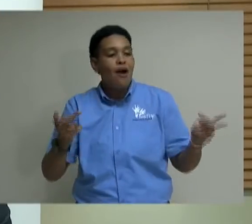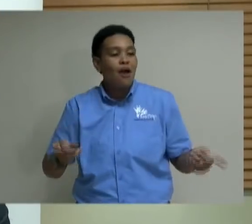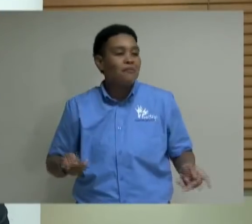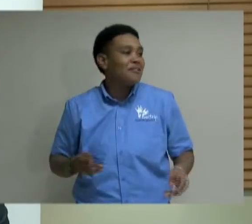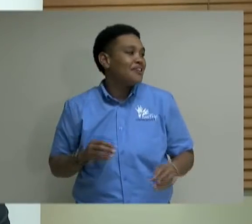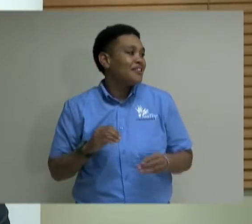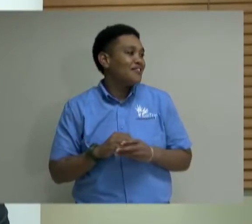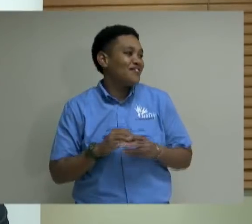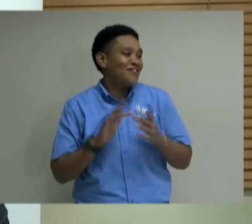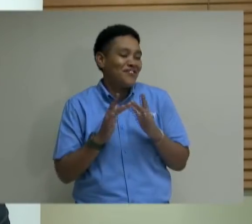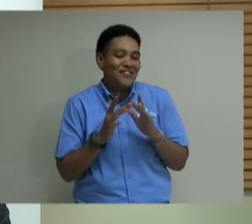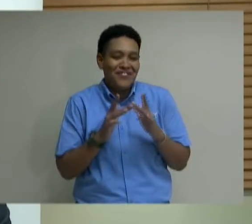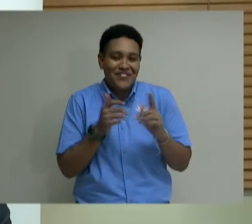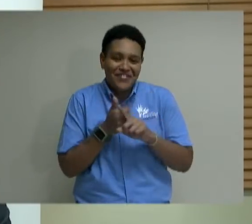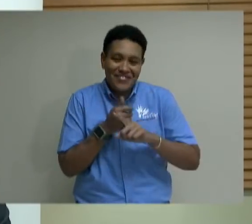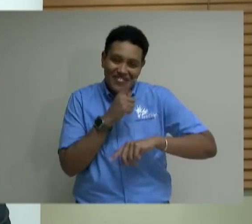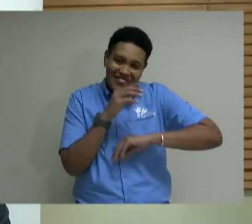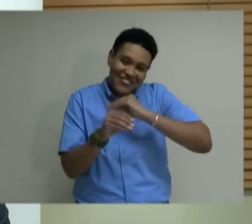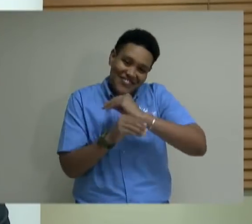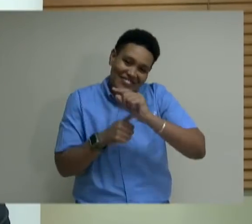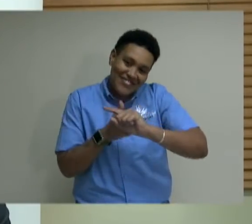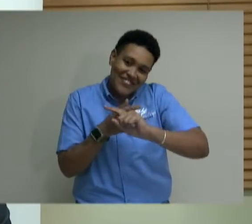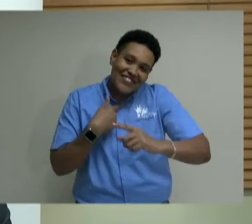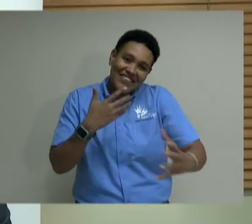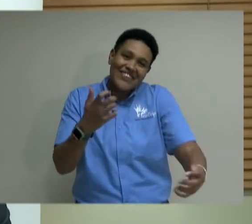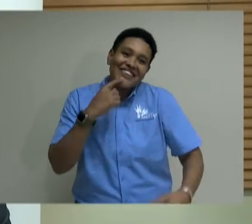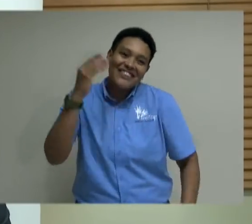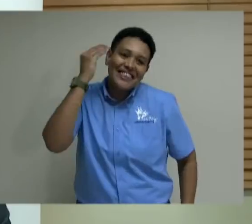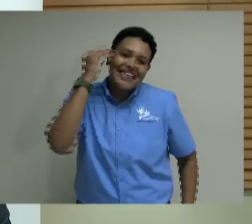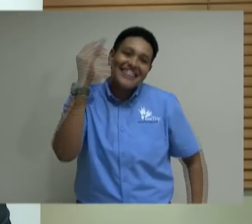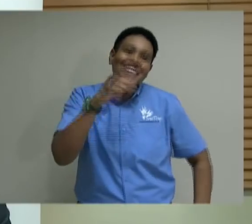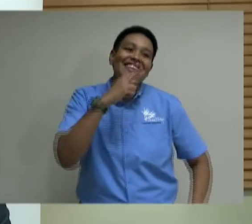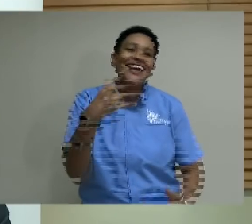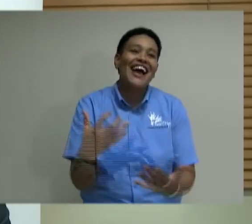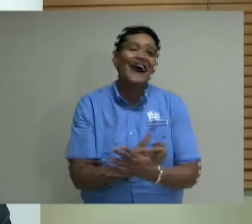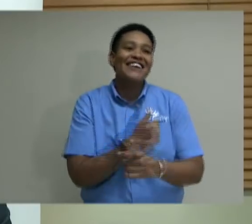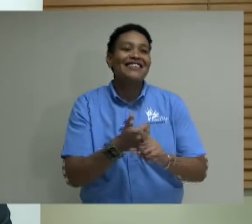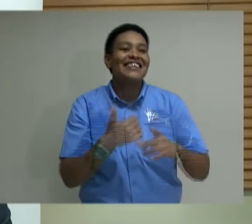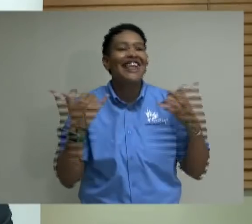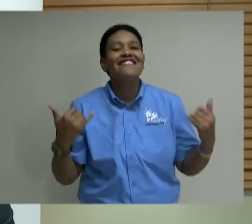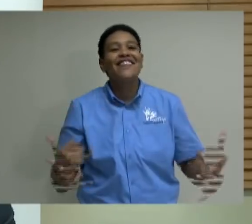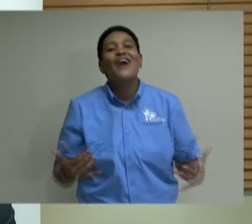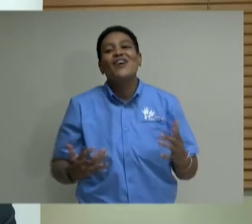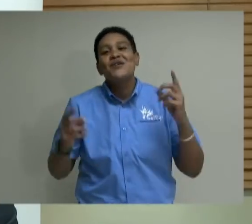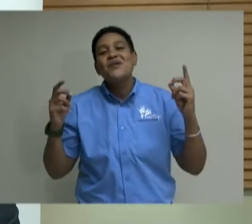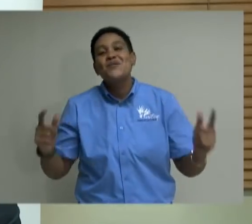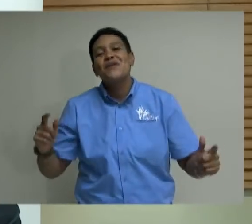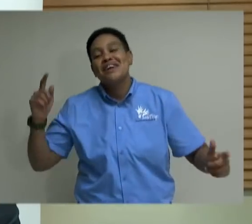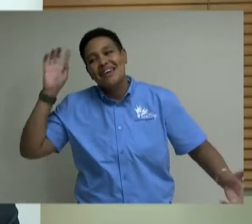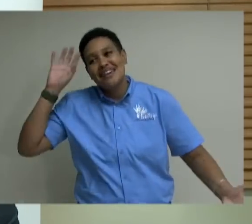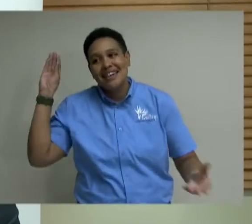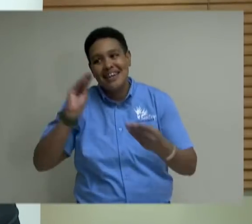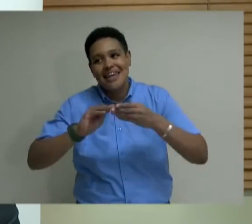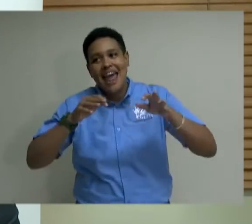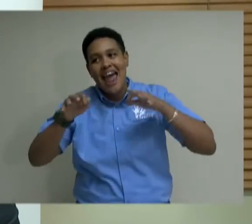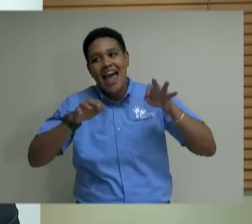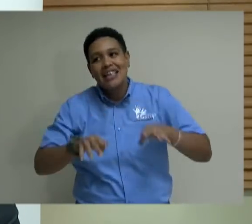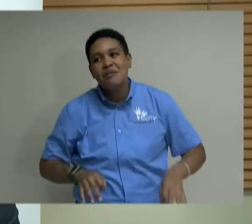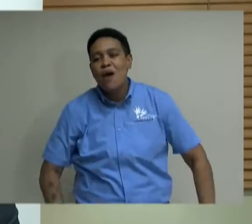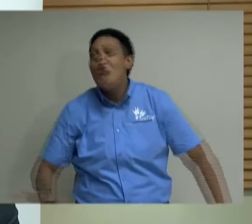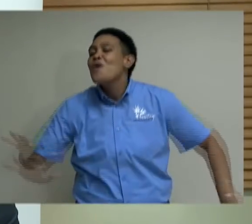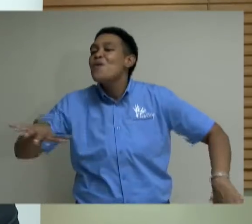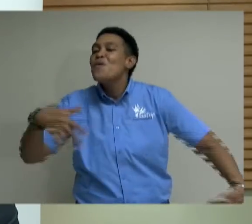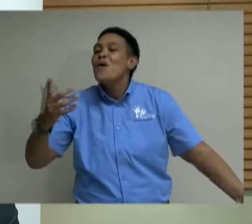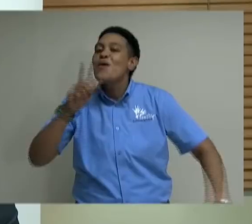in cyberspace. I just want to take the opportunity now to give you a quick overview as to what